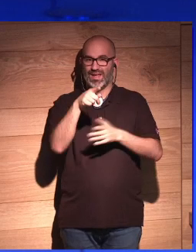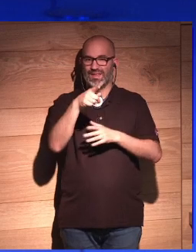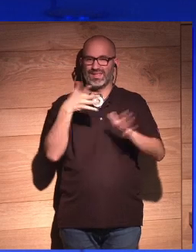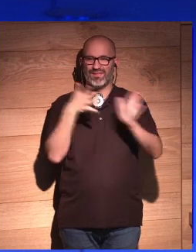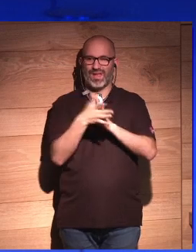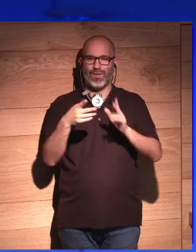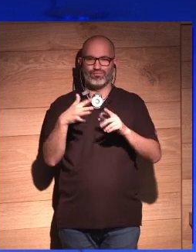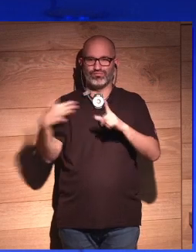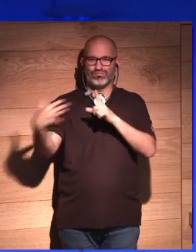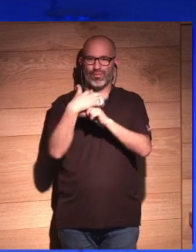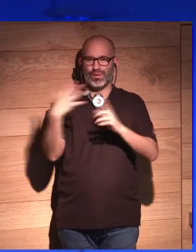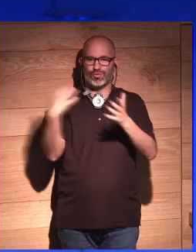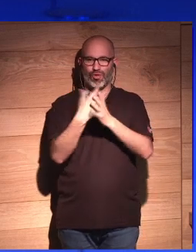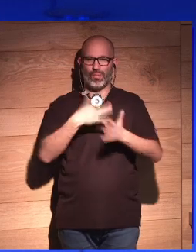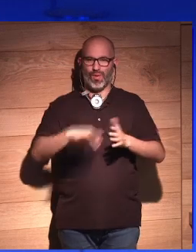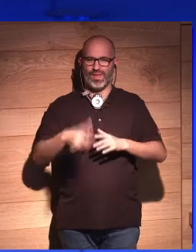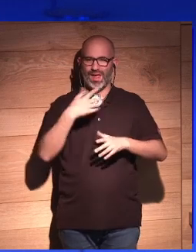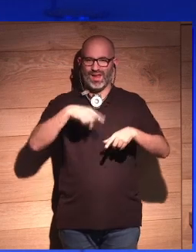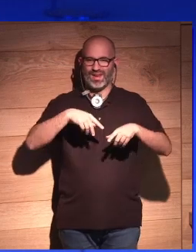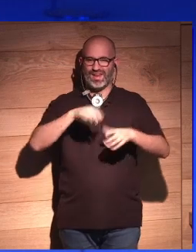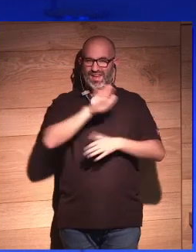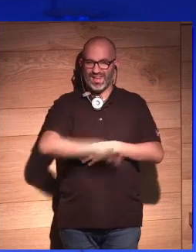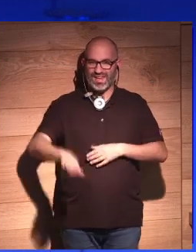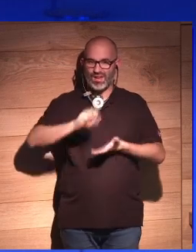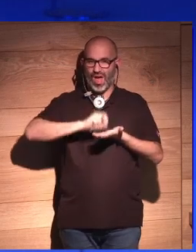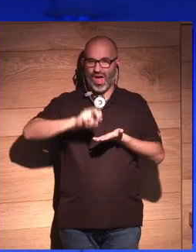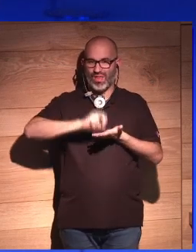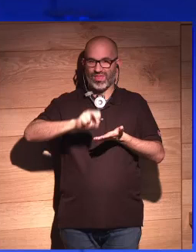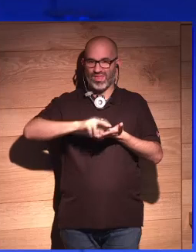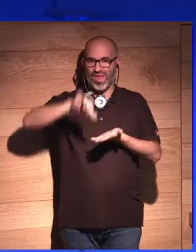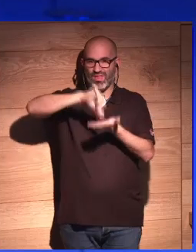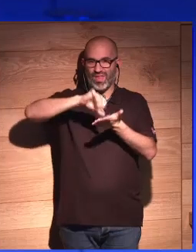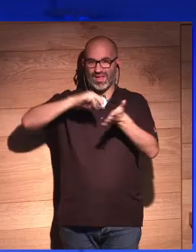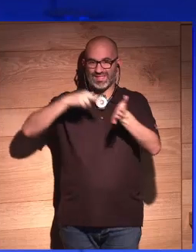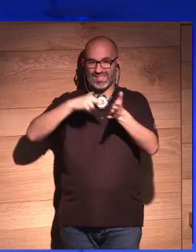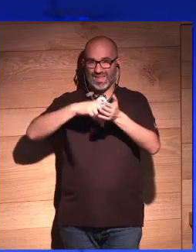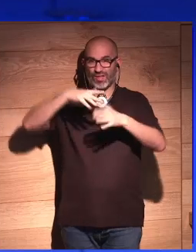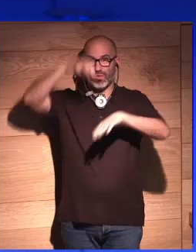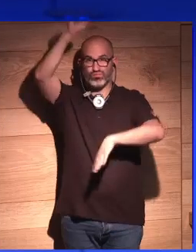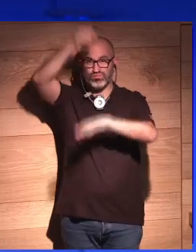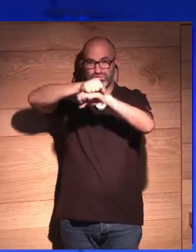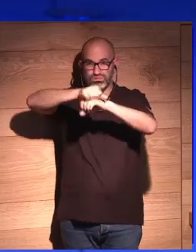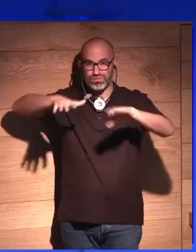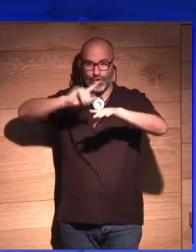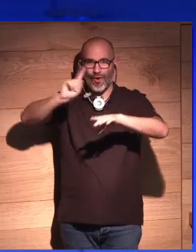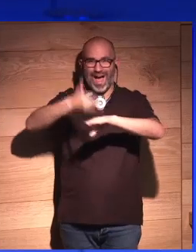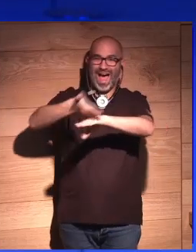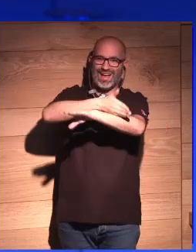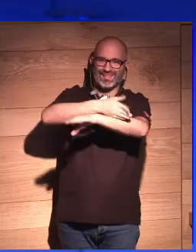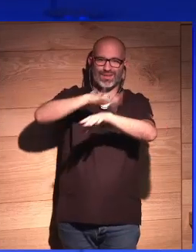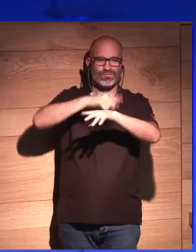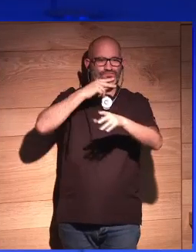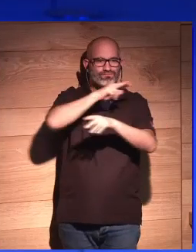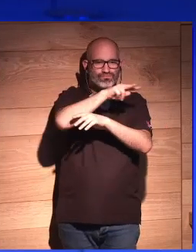in Syria just before it was bombed. And then I convinced my friend Rose Trochet, who had shown many films at the